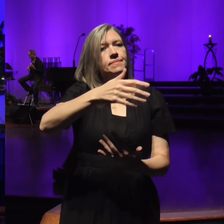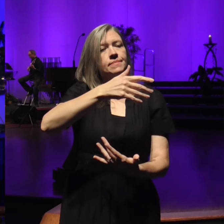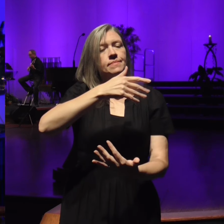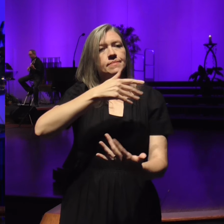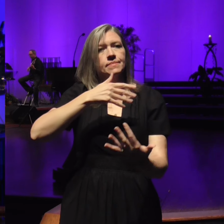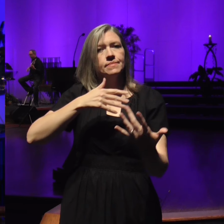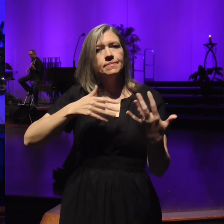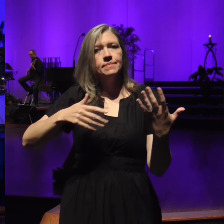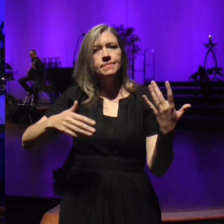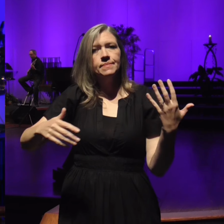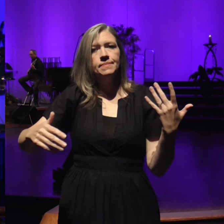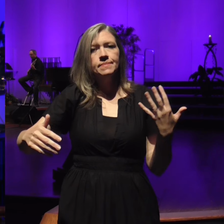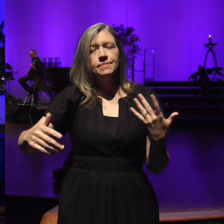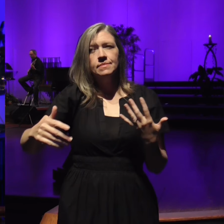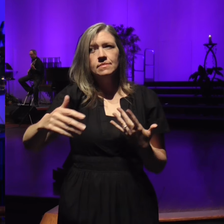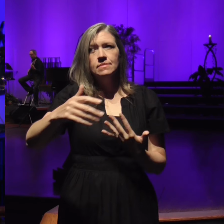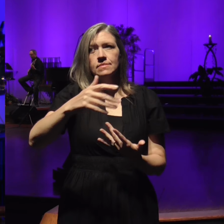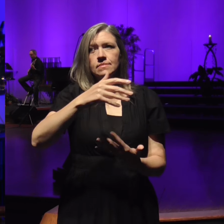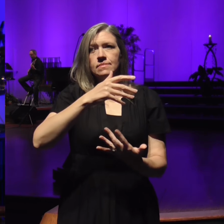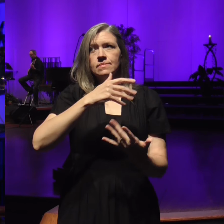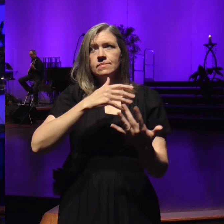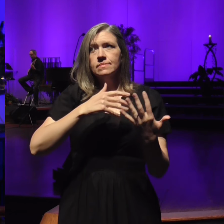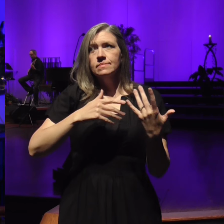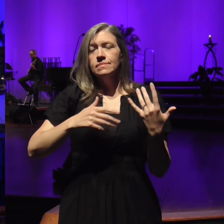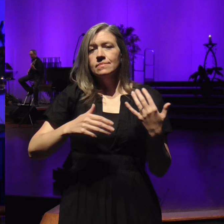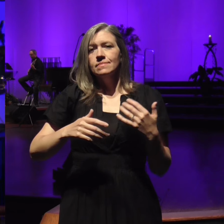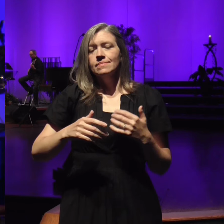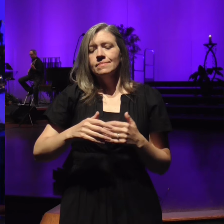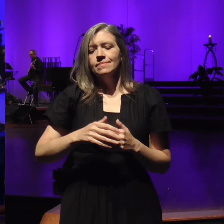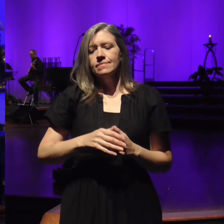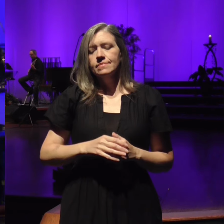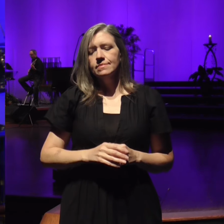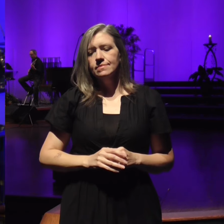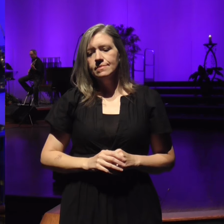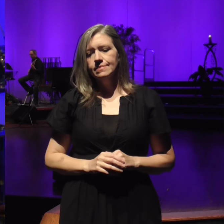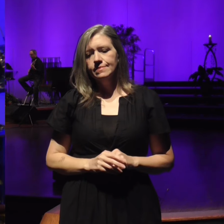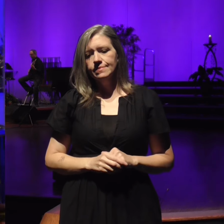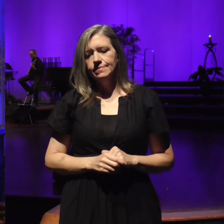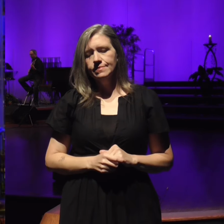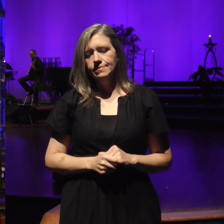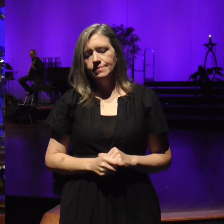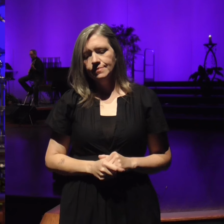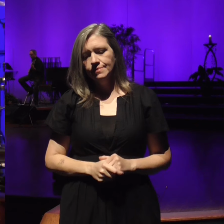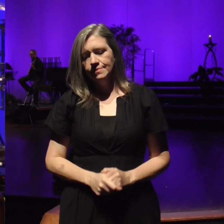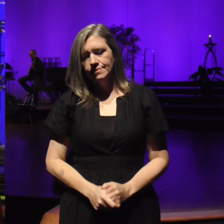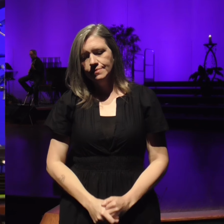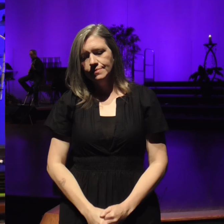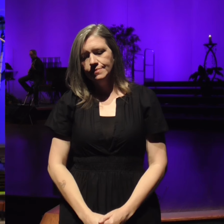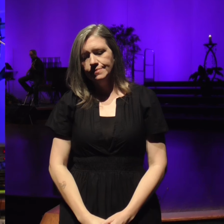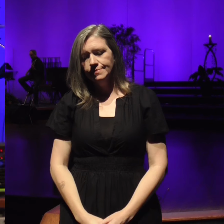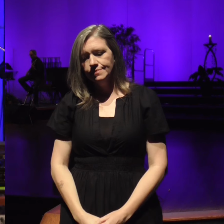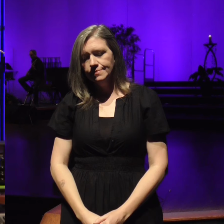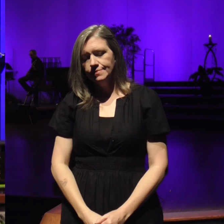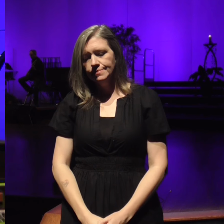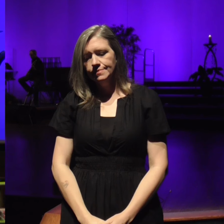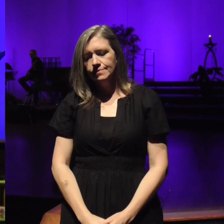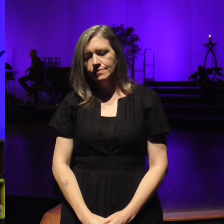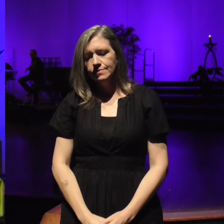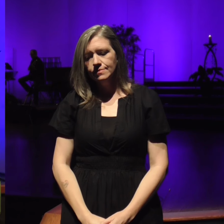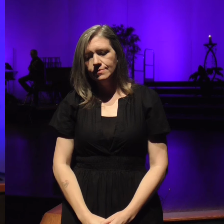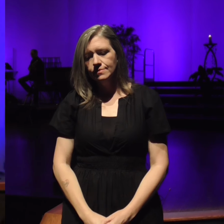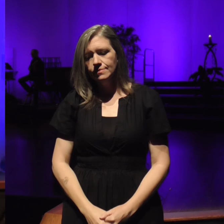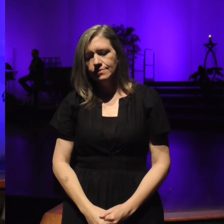Surely the presence of God is in this place.